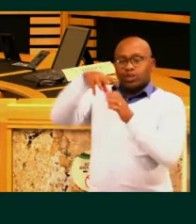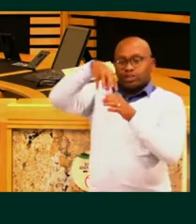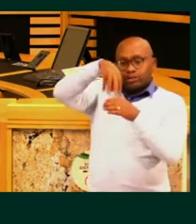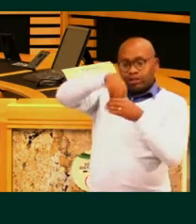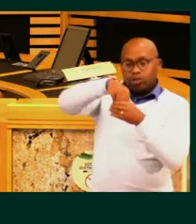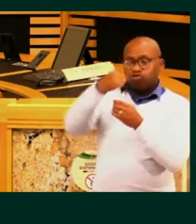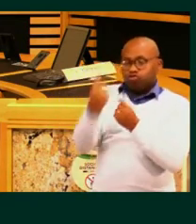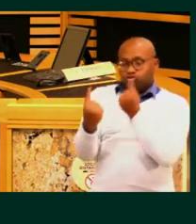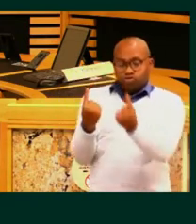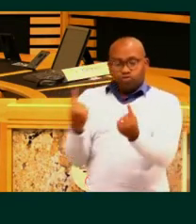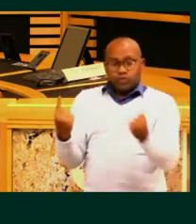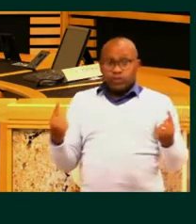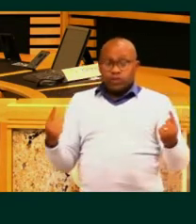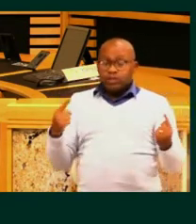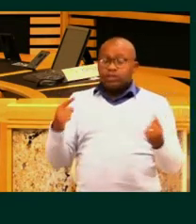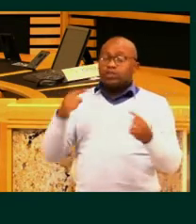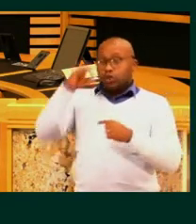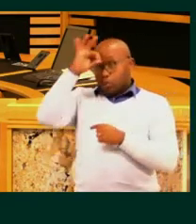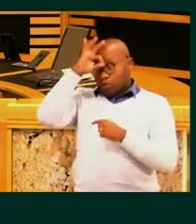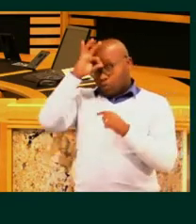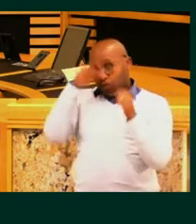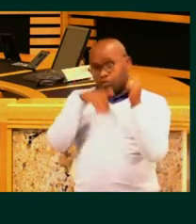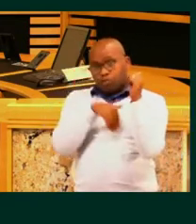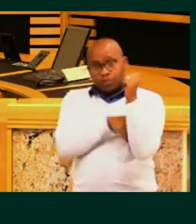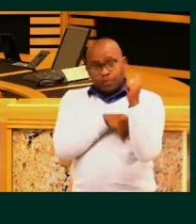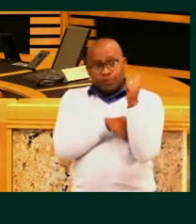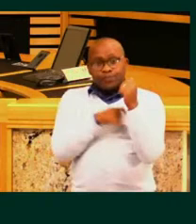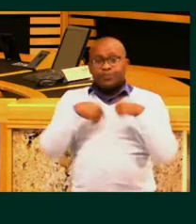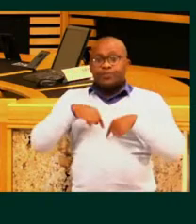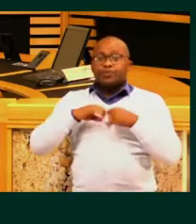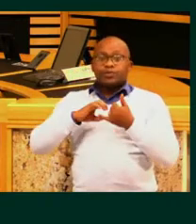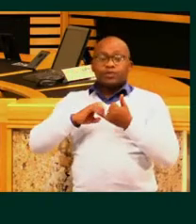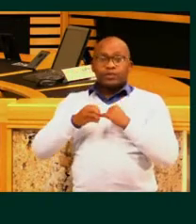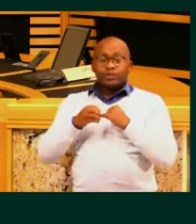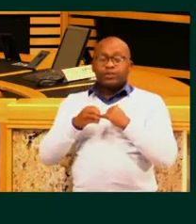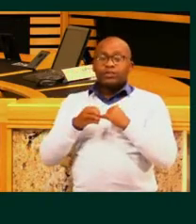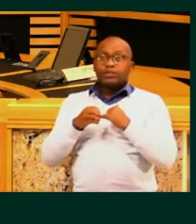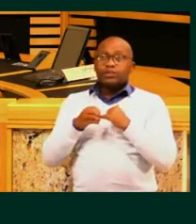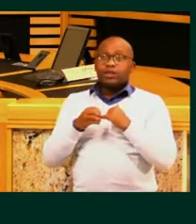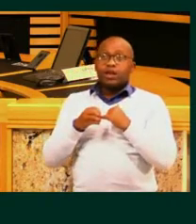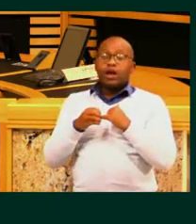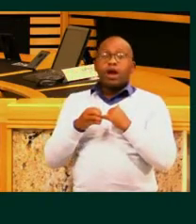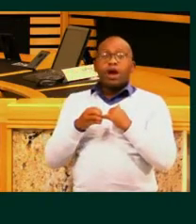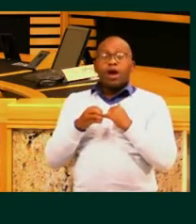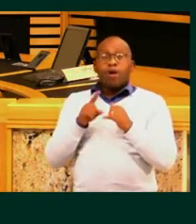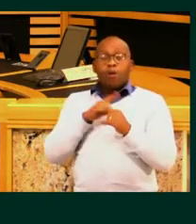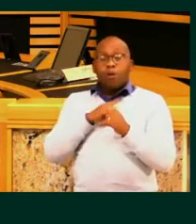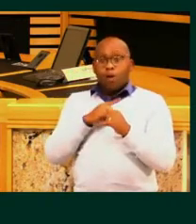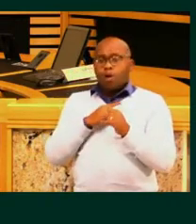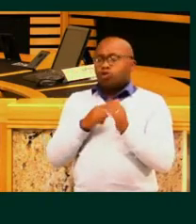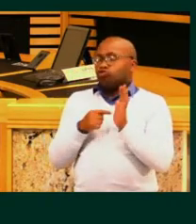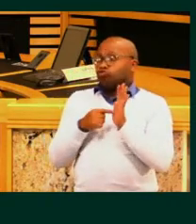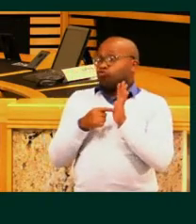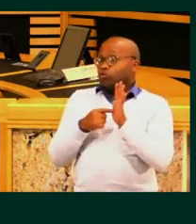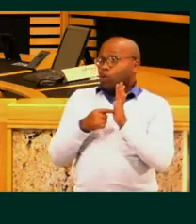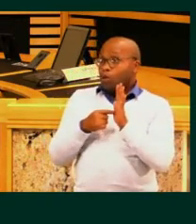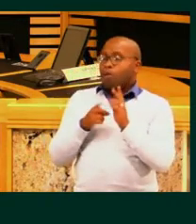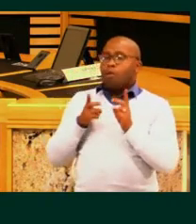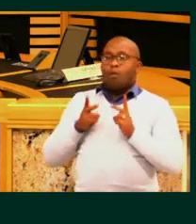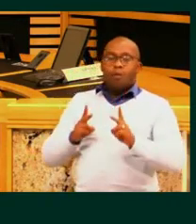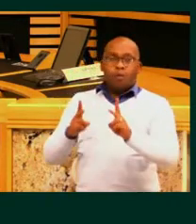technology we are initiating a centralized gender-based violence database to Monitor and expect light case